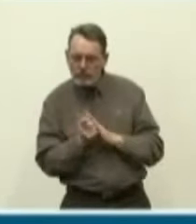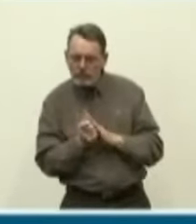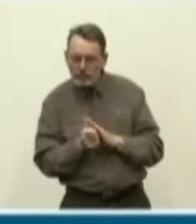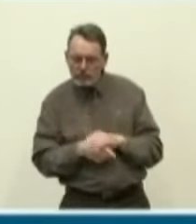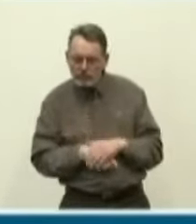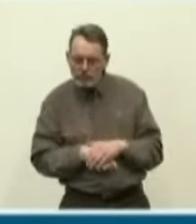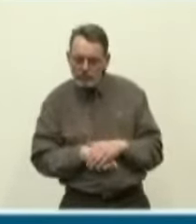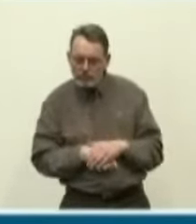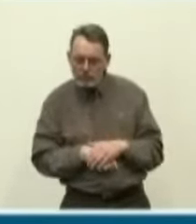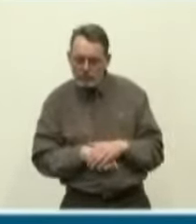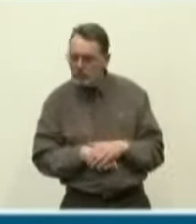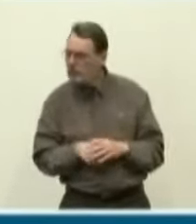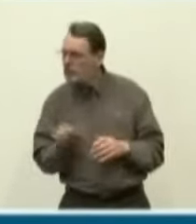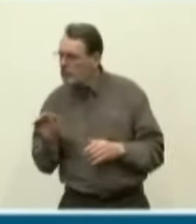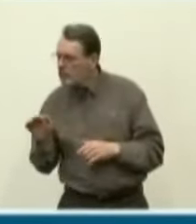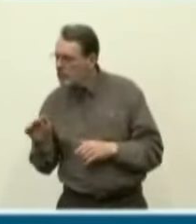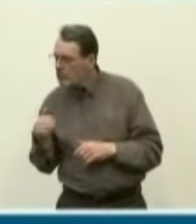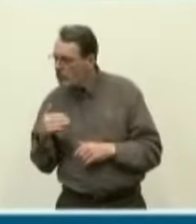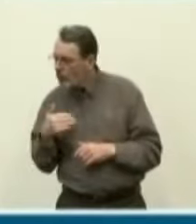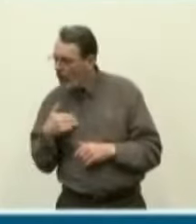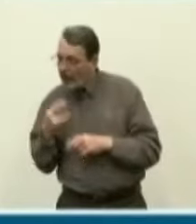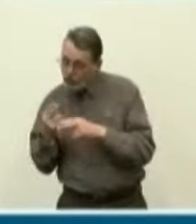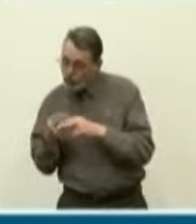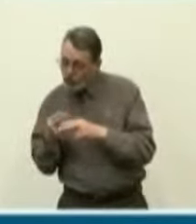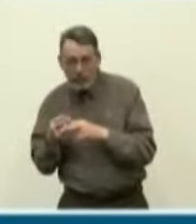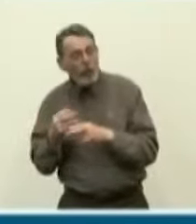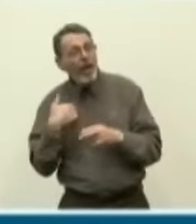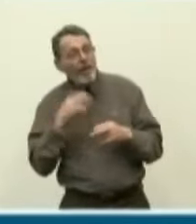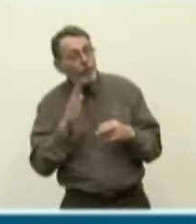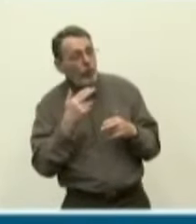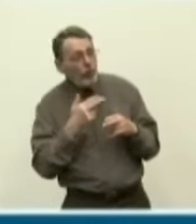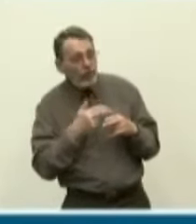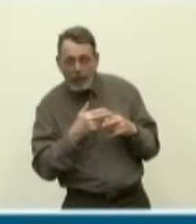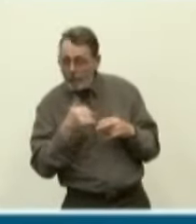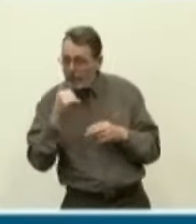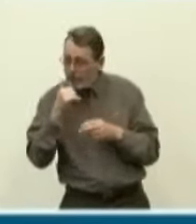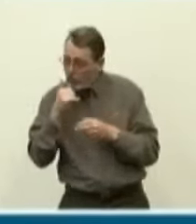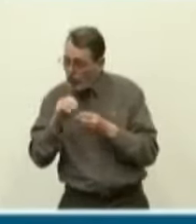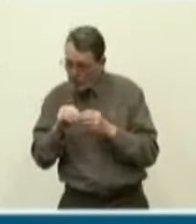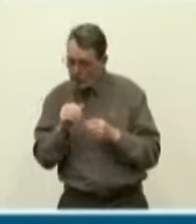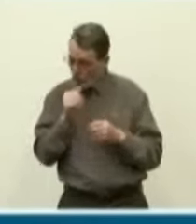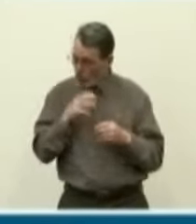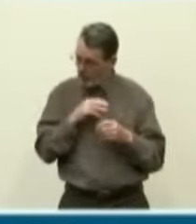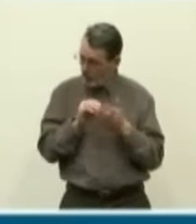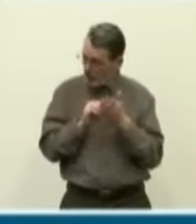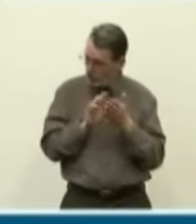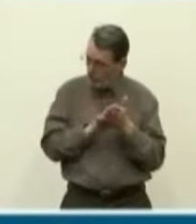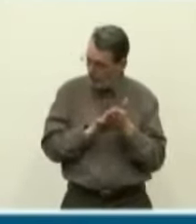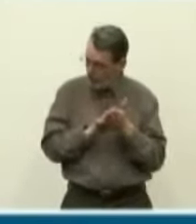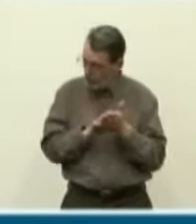11:40. Do you have your name and number that you can she can take down?